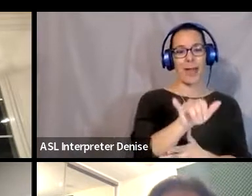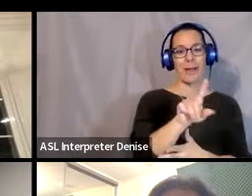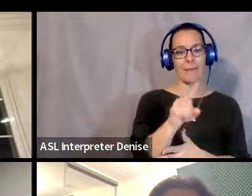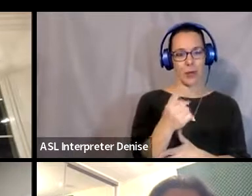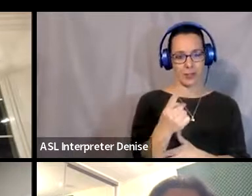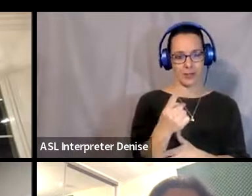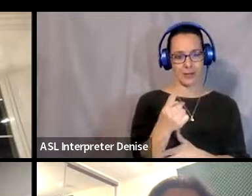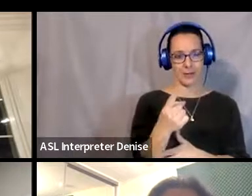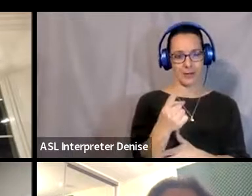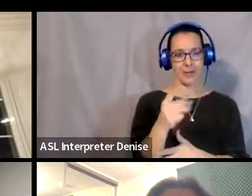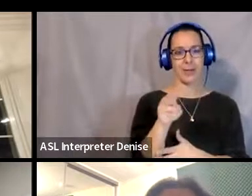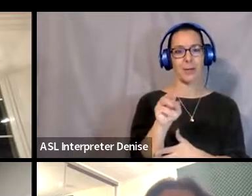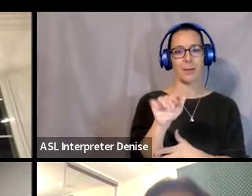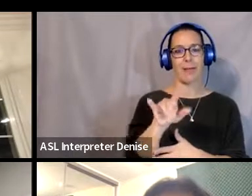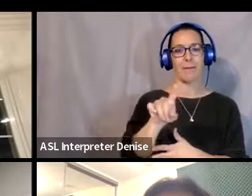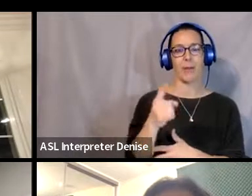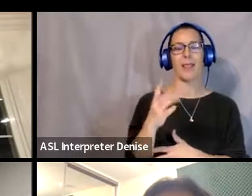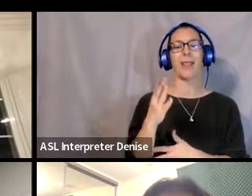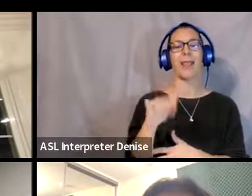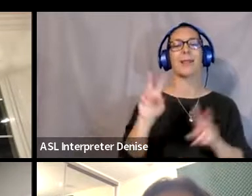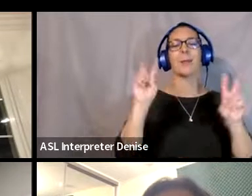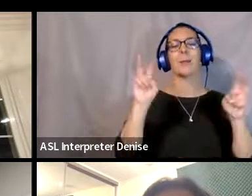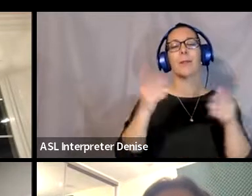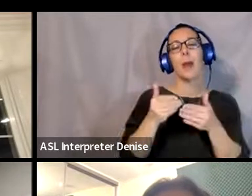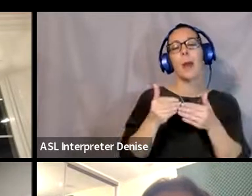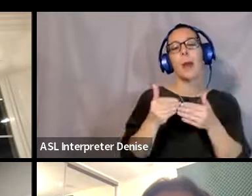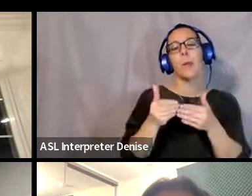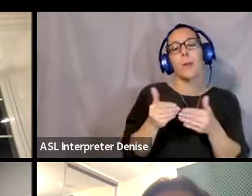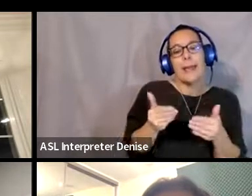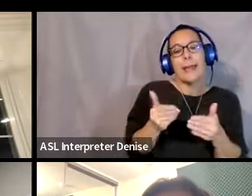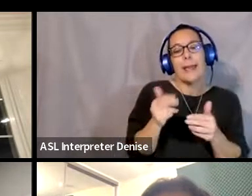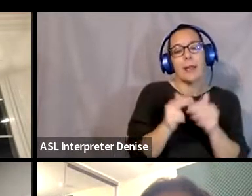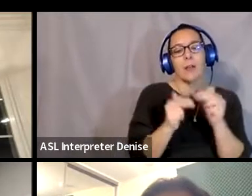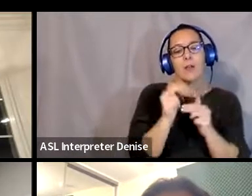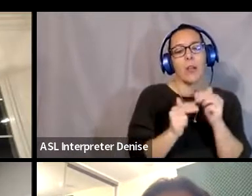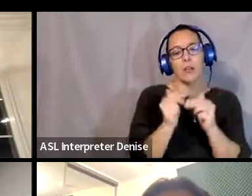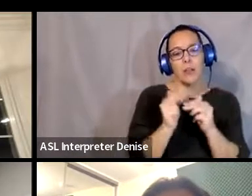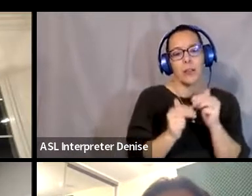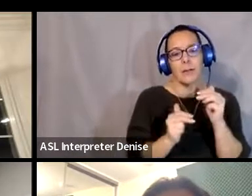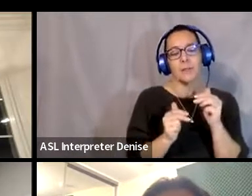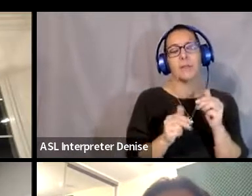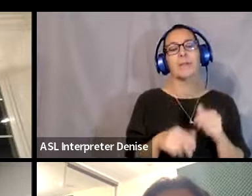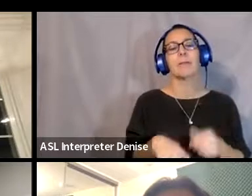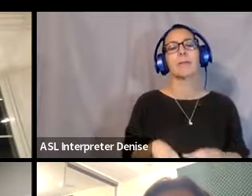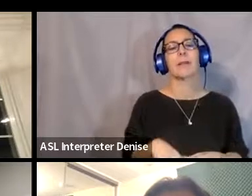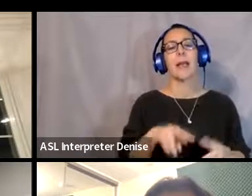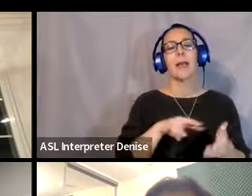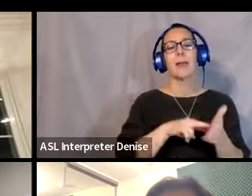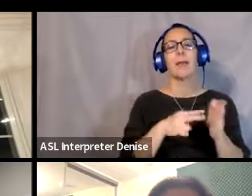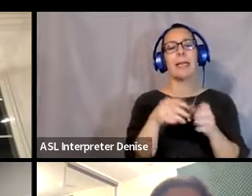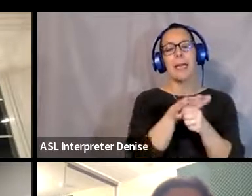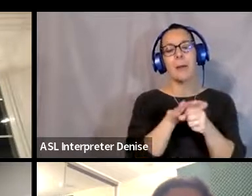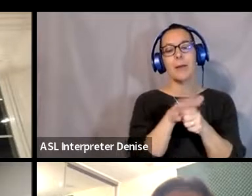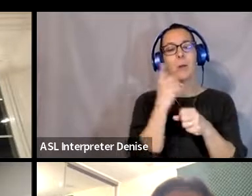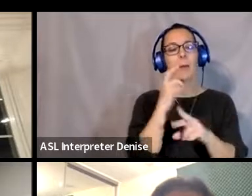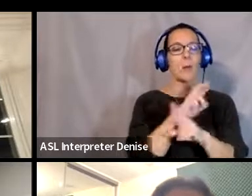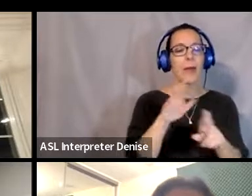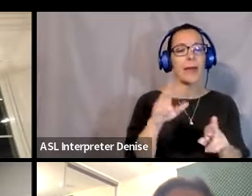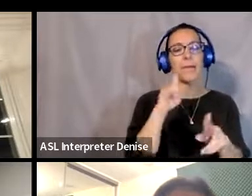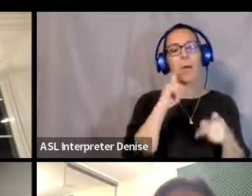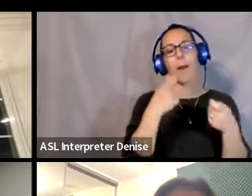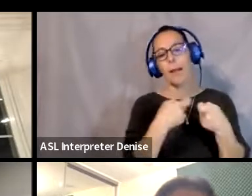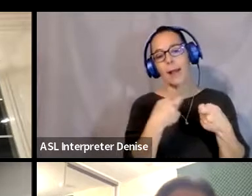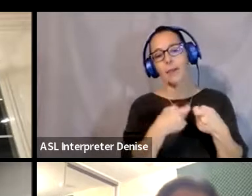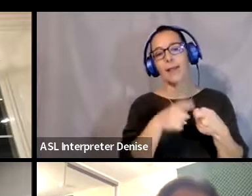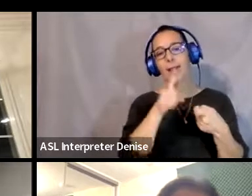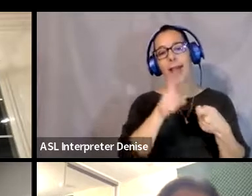be them in their pre-construction phase. So they're just going to get our campus ready for the electrical and all the lines that they're going to